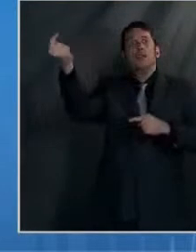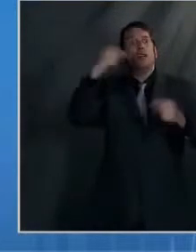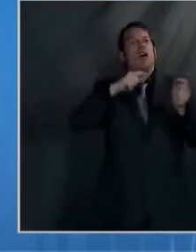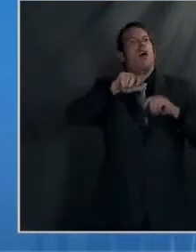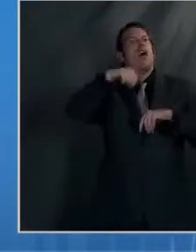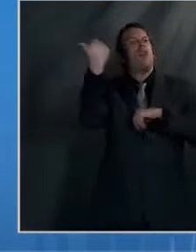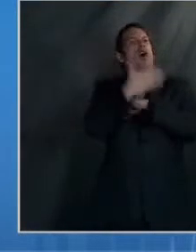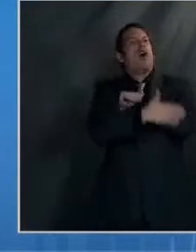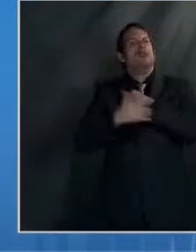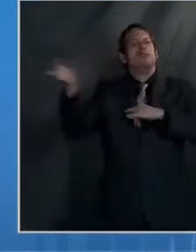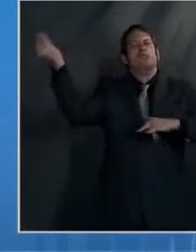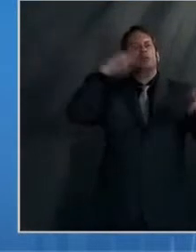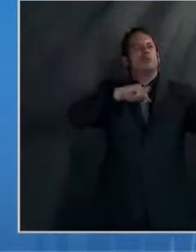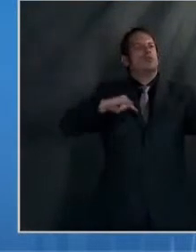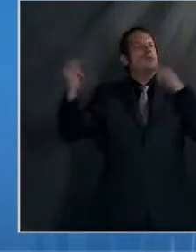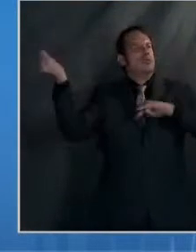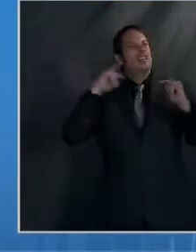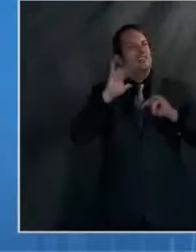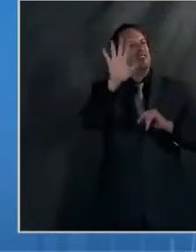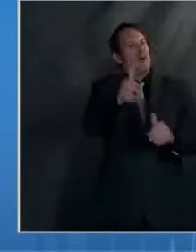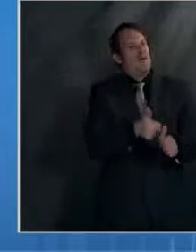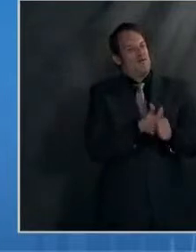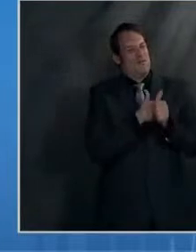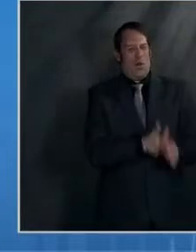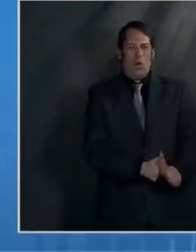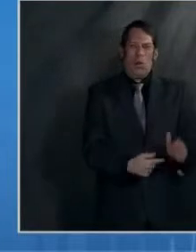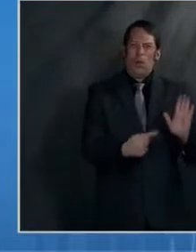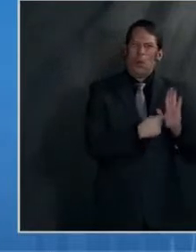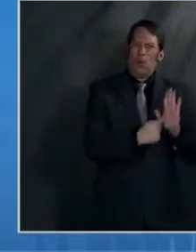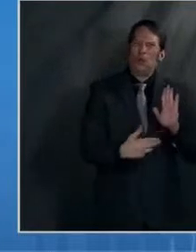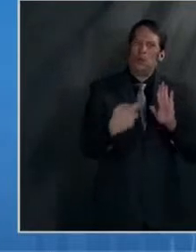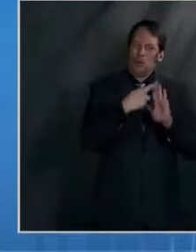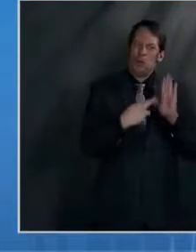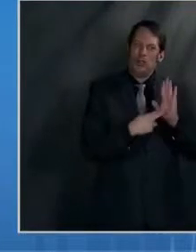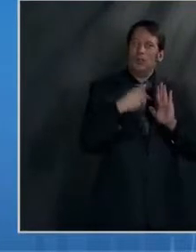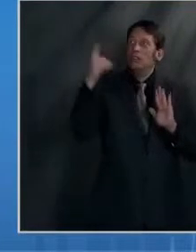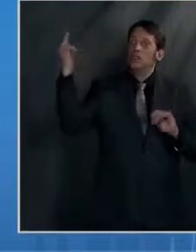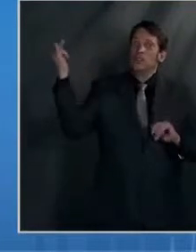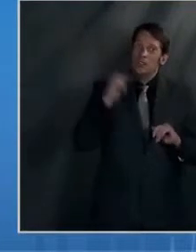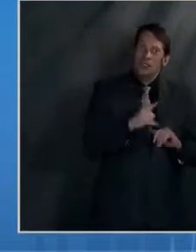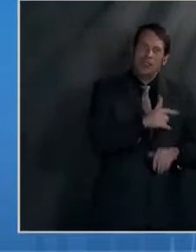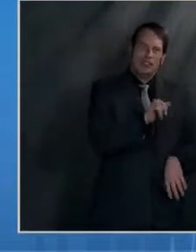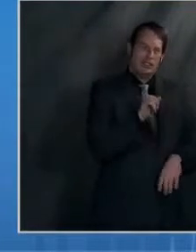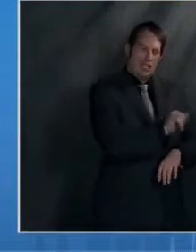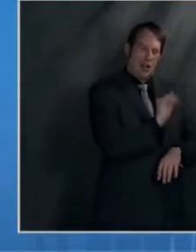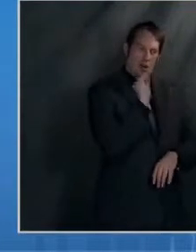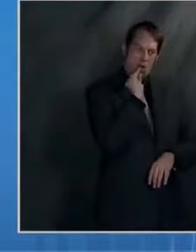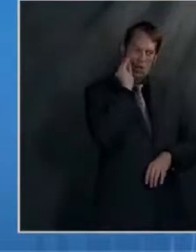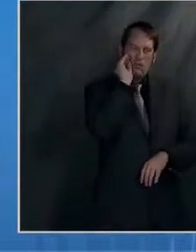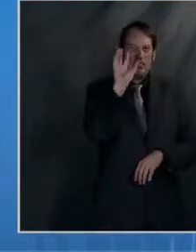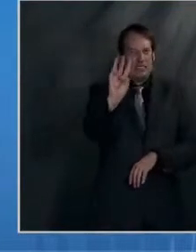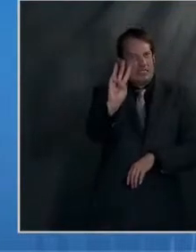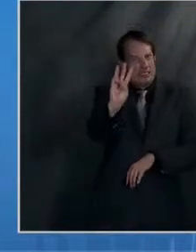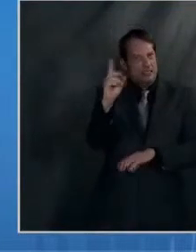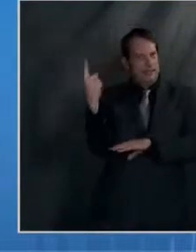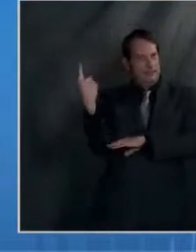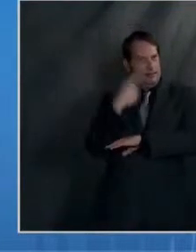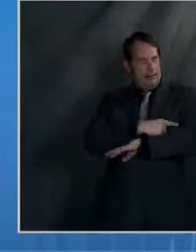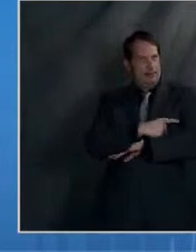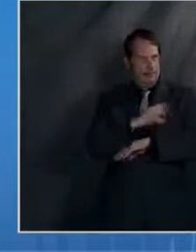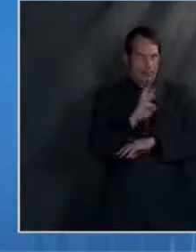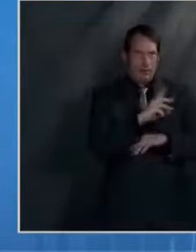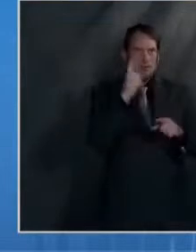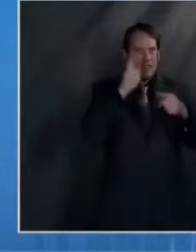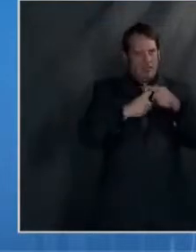quarantine measures. Again, 7 days of quarantine, as well as a test day 3 to 5 after landing.